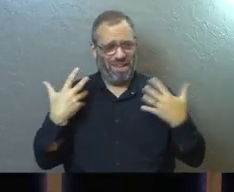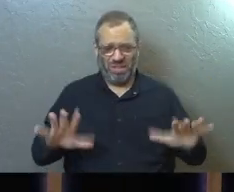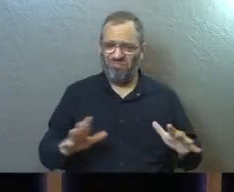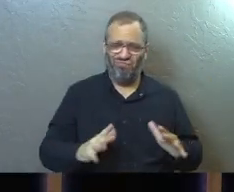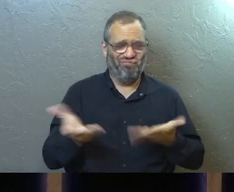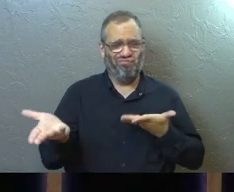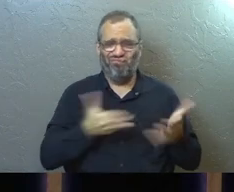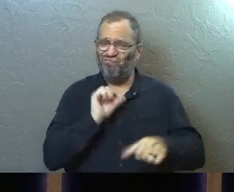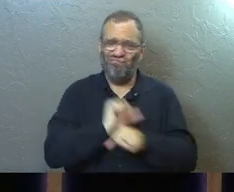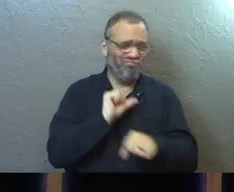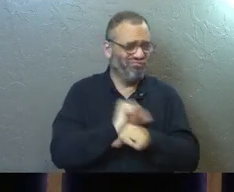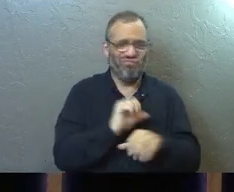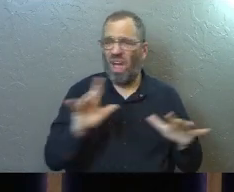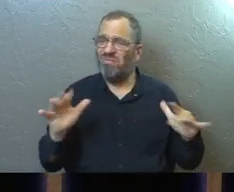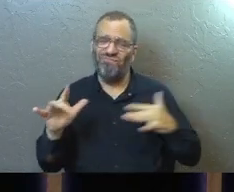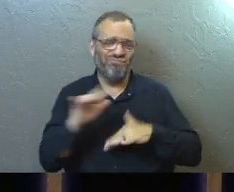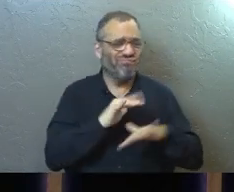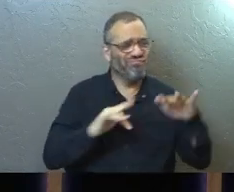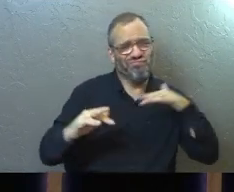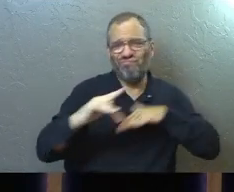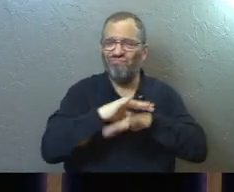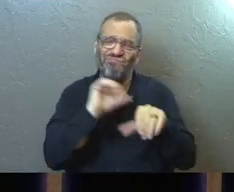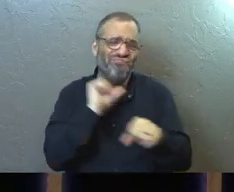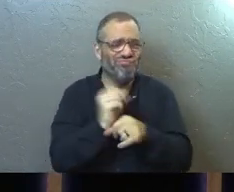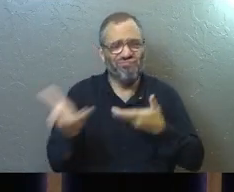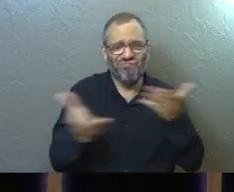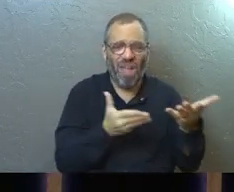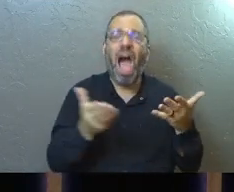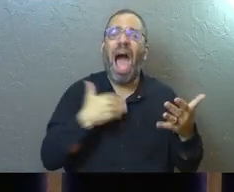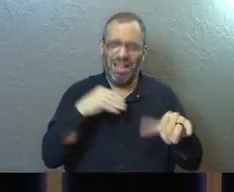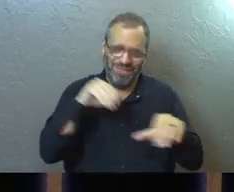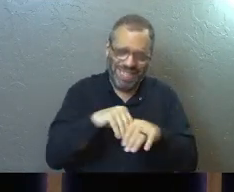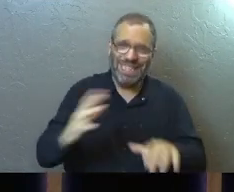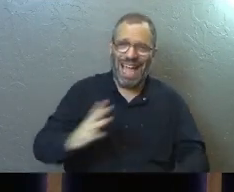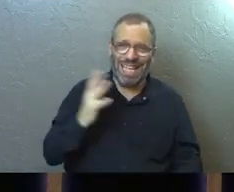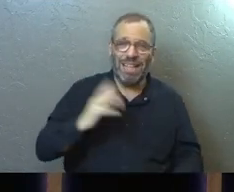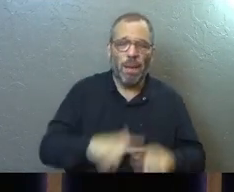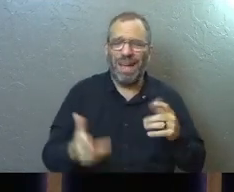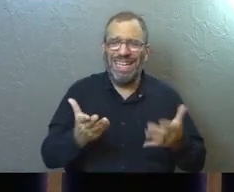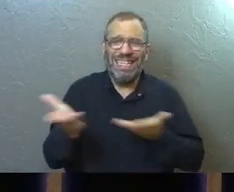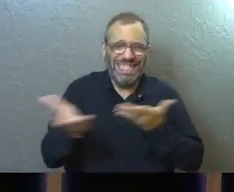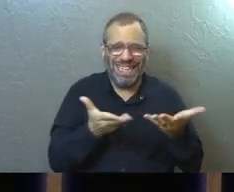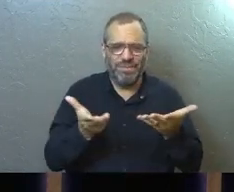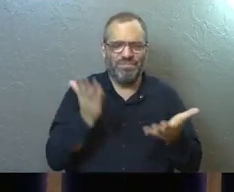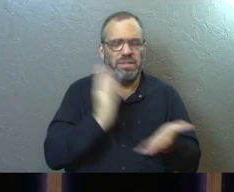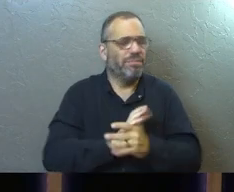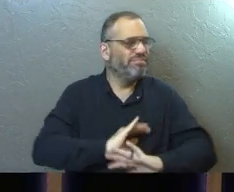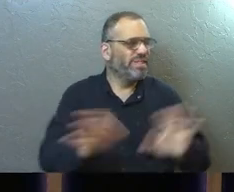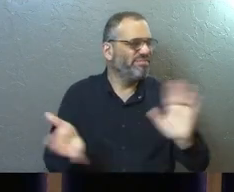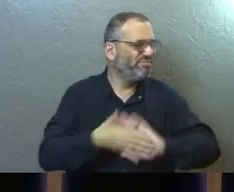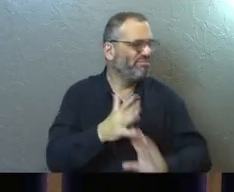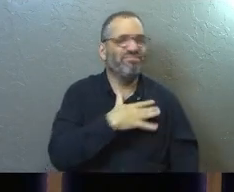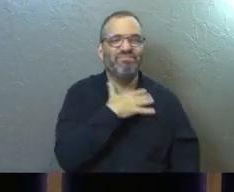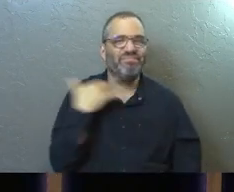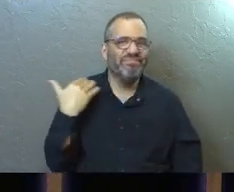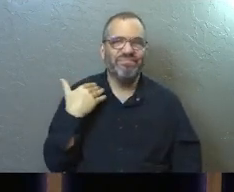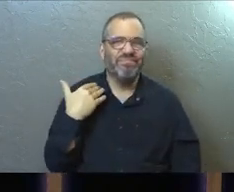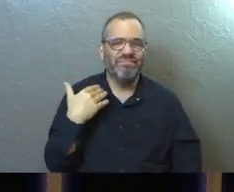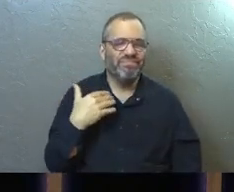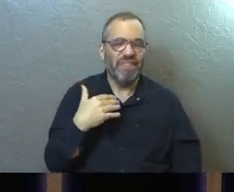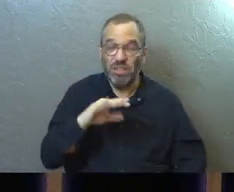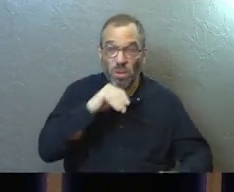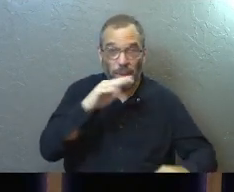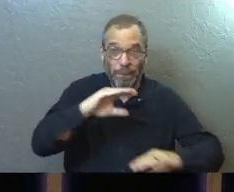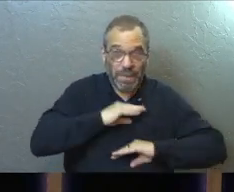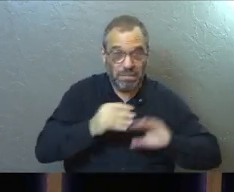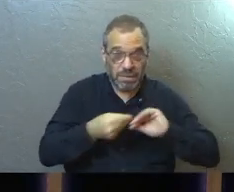stuff. As long as you keep serving, you get to be in the house. But man, if you stop and if you don't make quota,